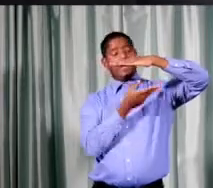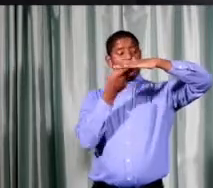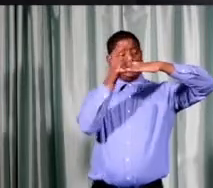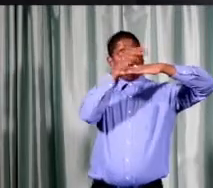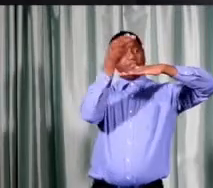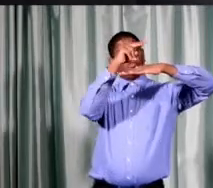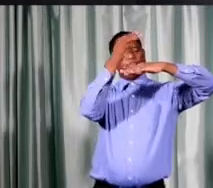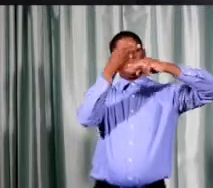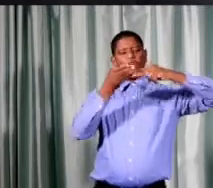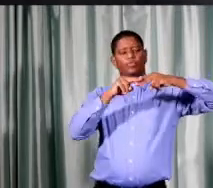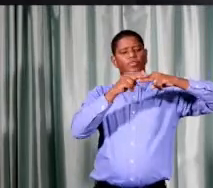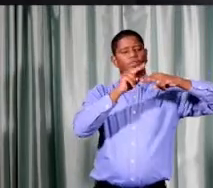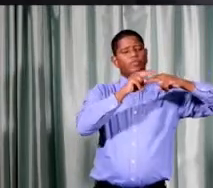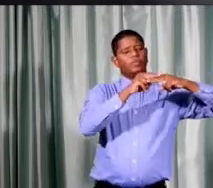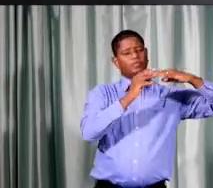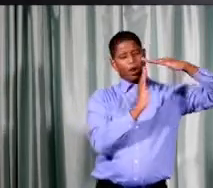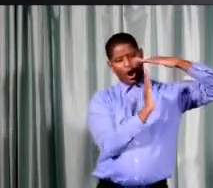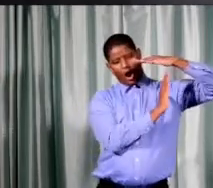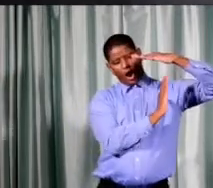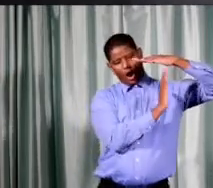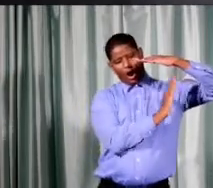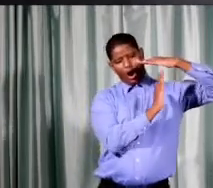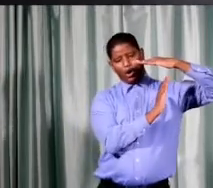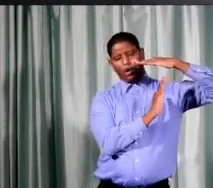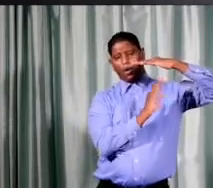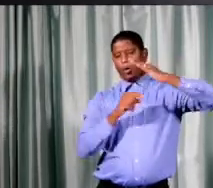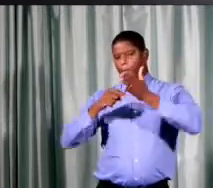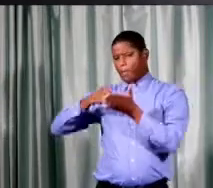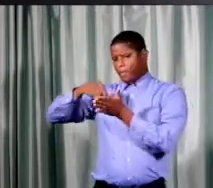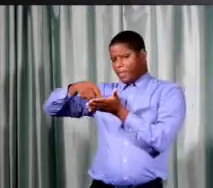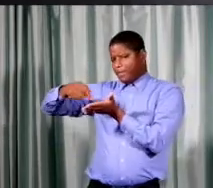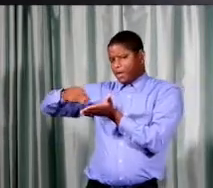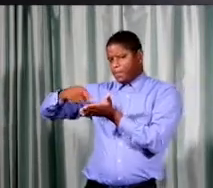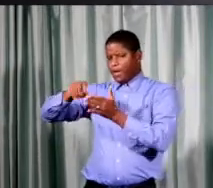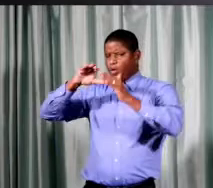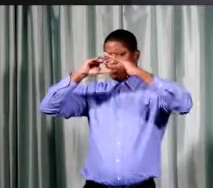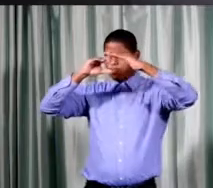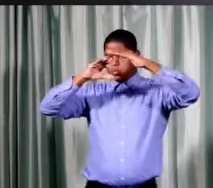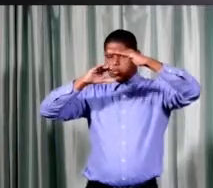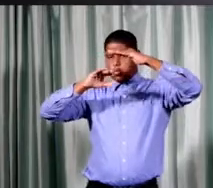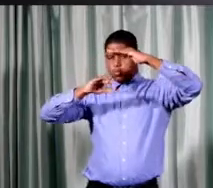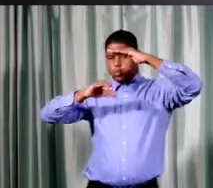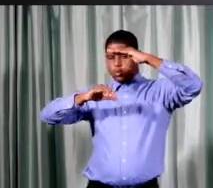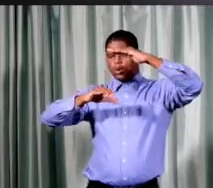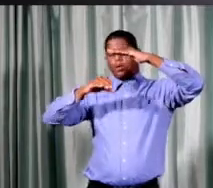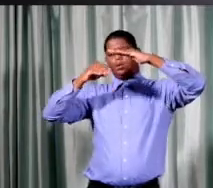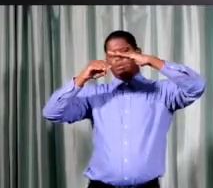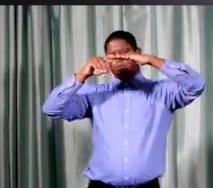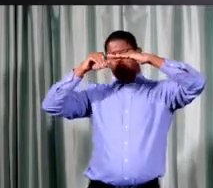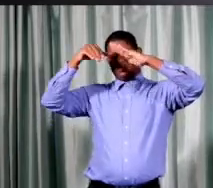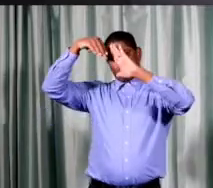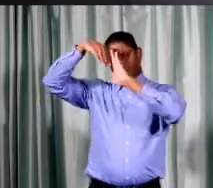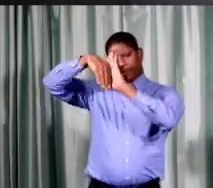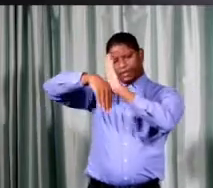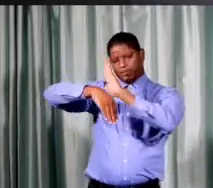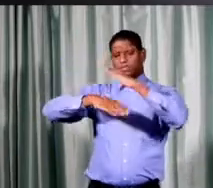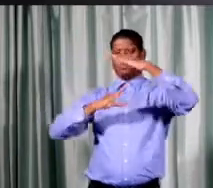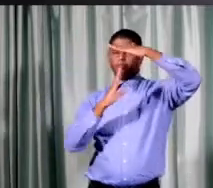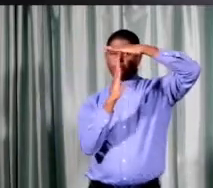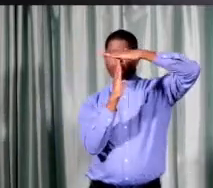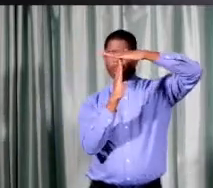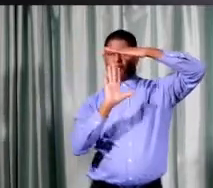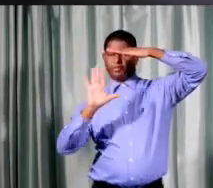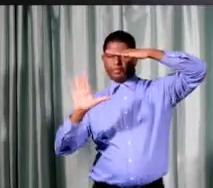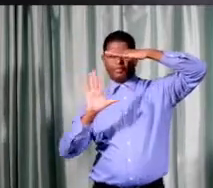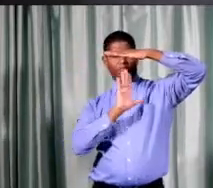on the other side you put decreases, and the difference is the balance, right? So we're going to do exactly what